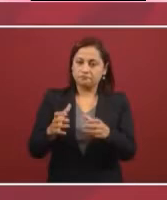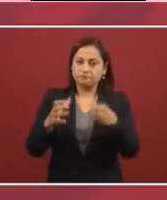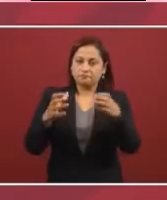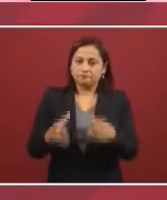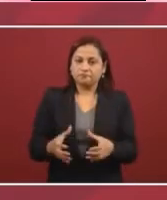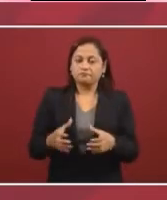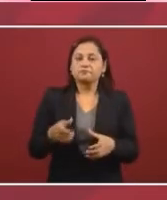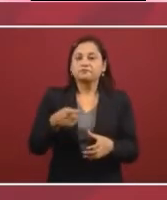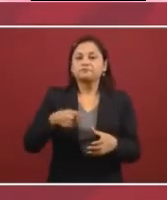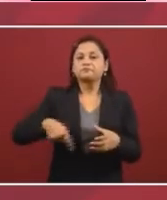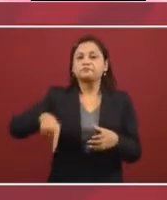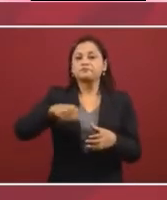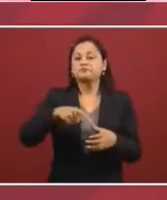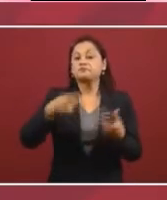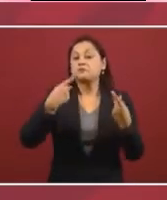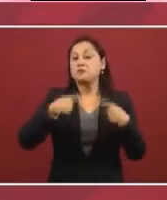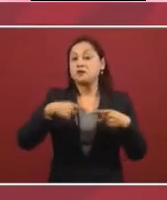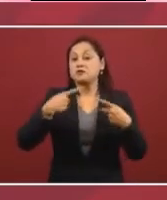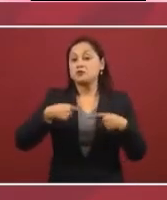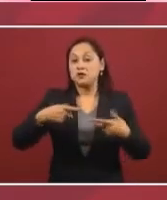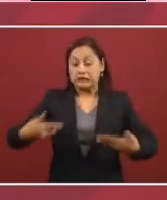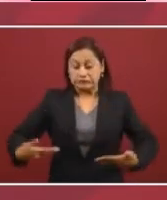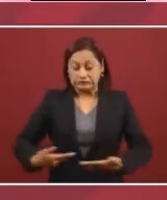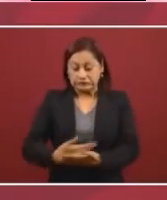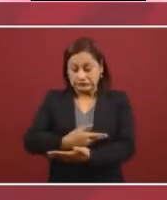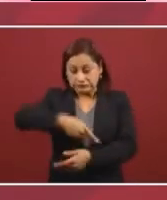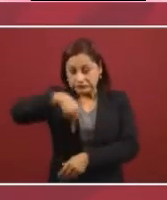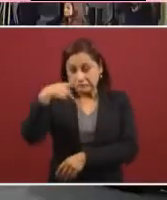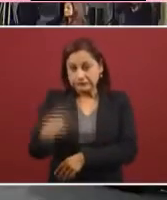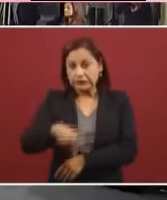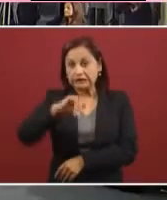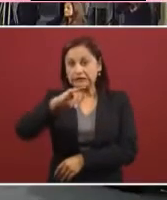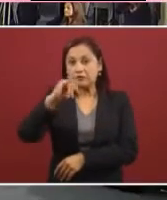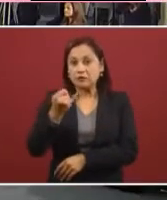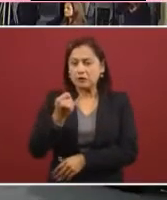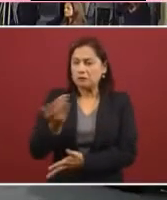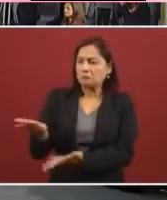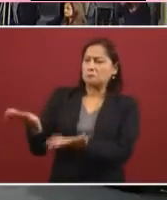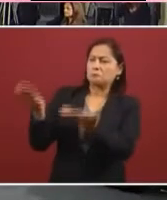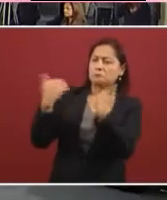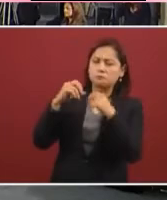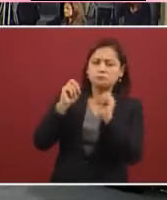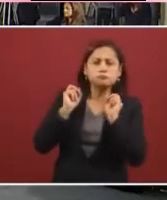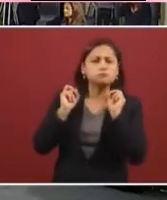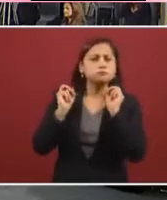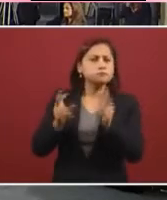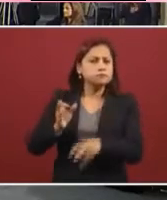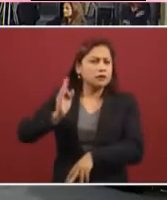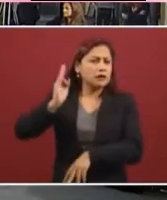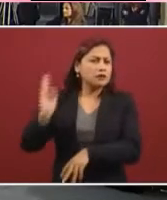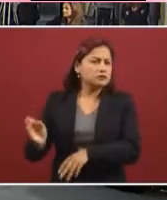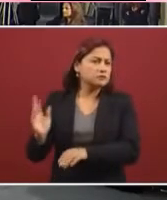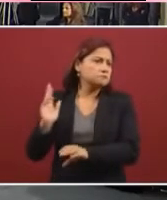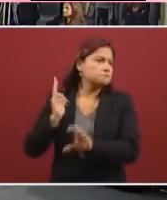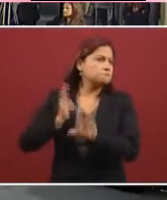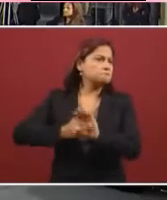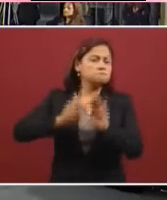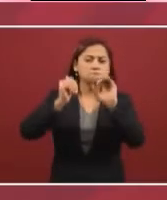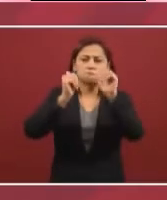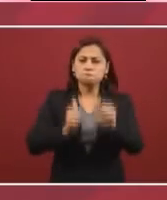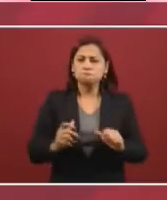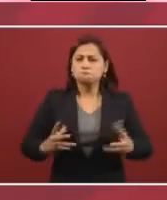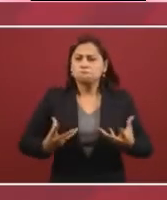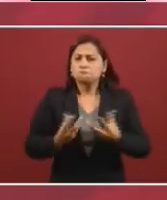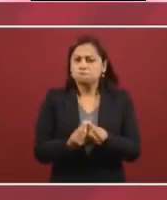and the original people from Tijuana acted in a solidarity and fraternity and